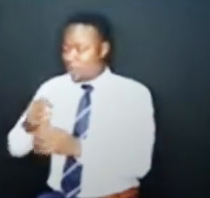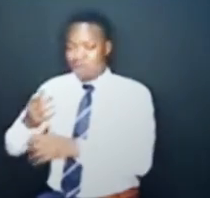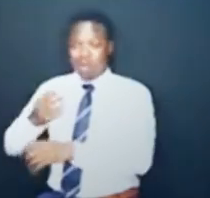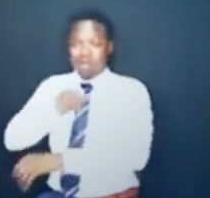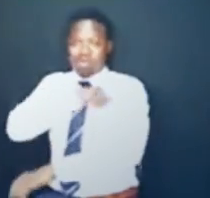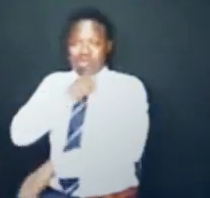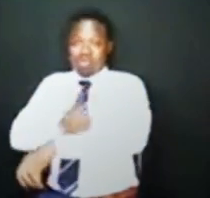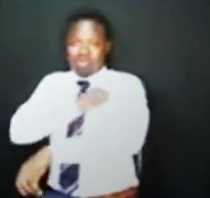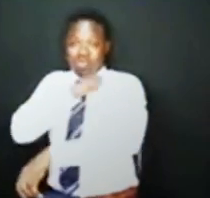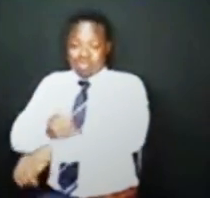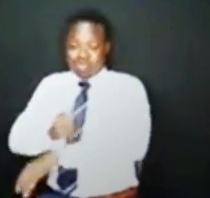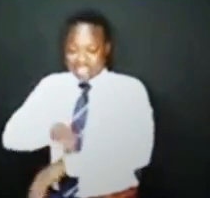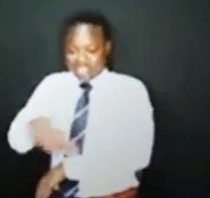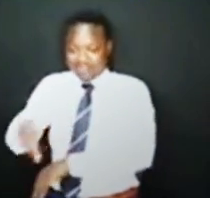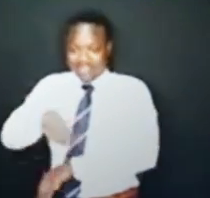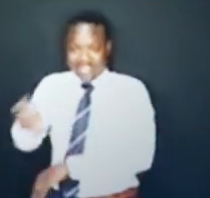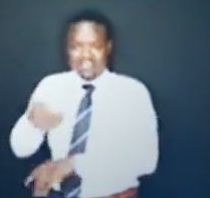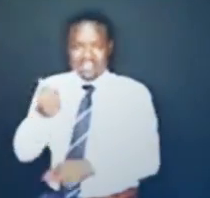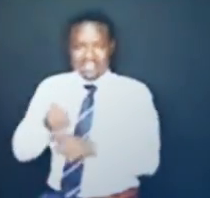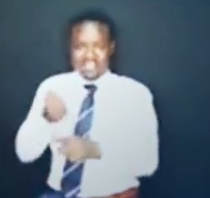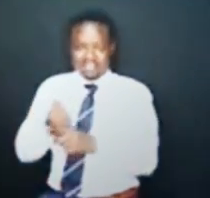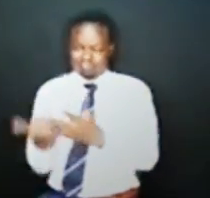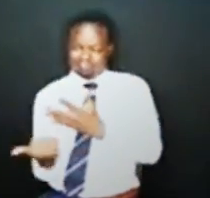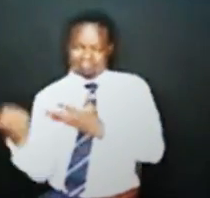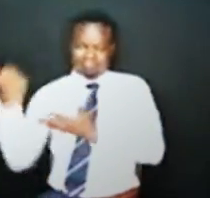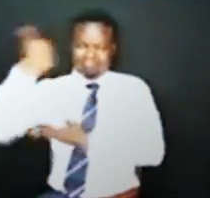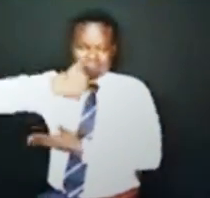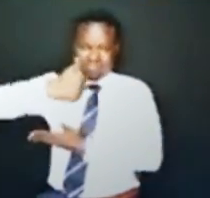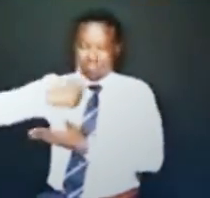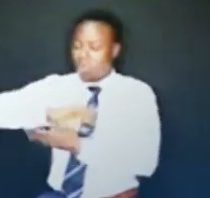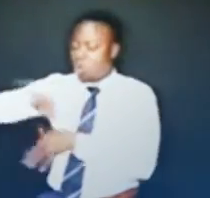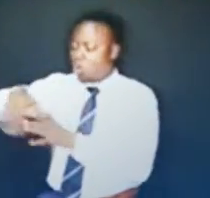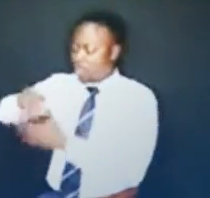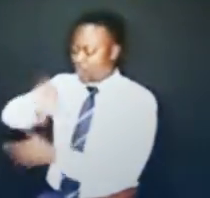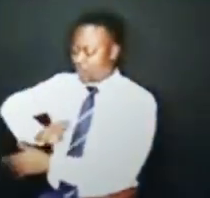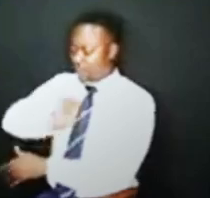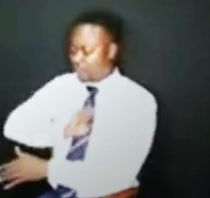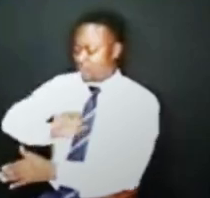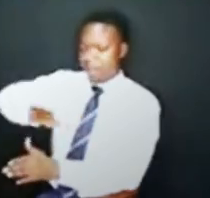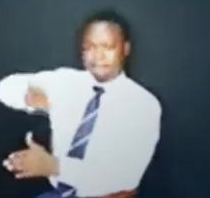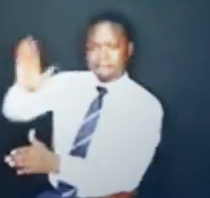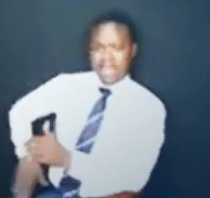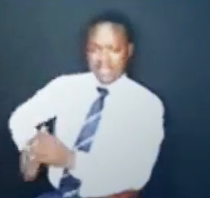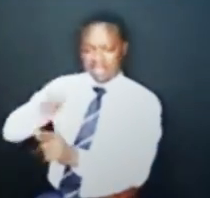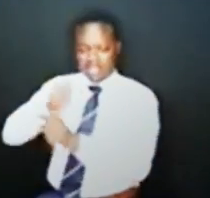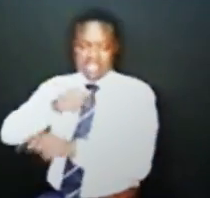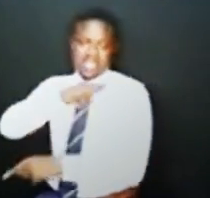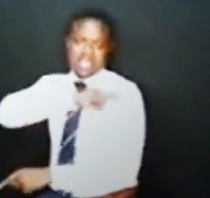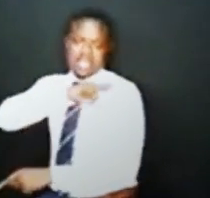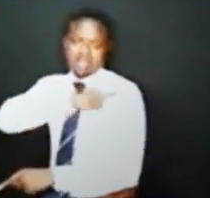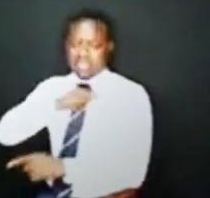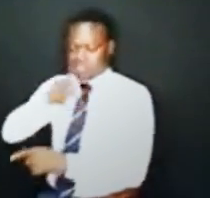how he had elevated him above the other nobles and officials.